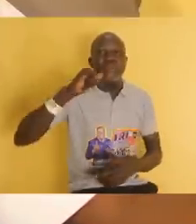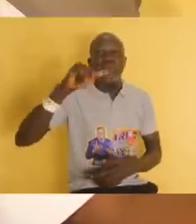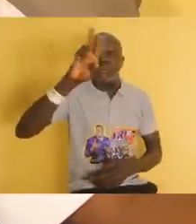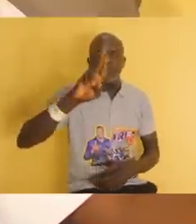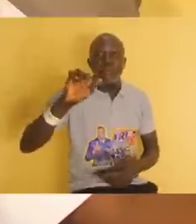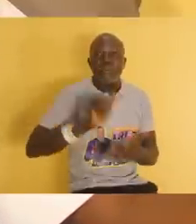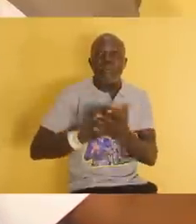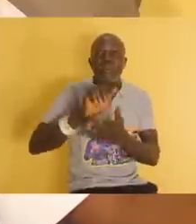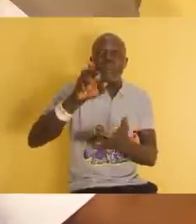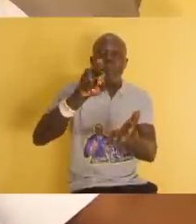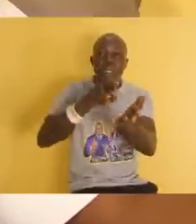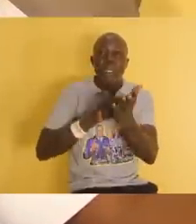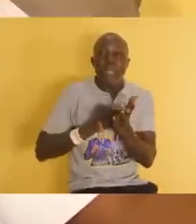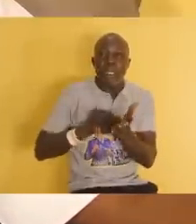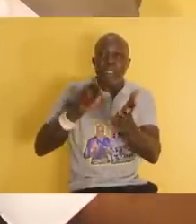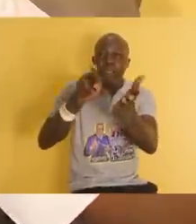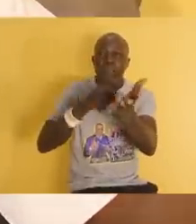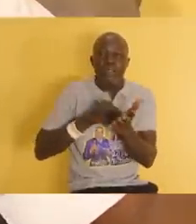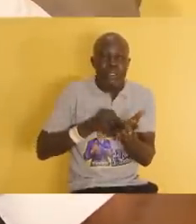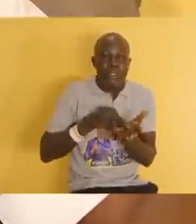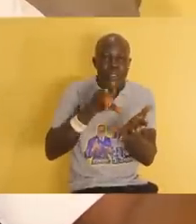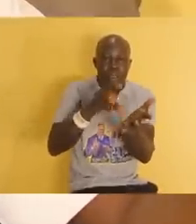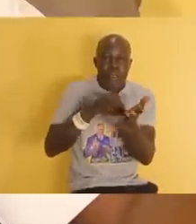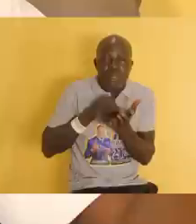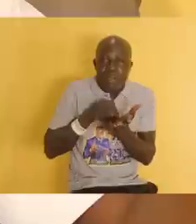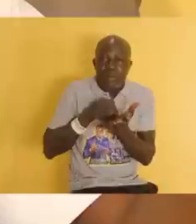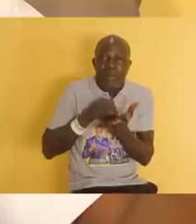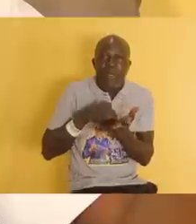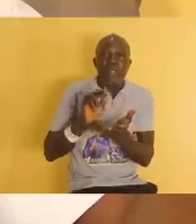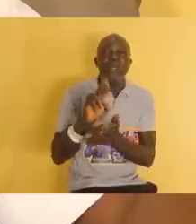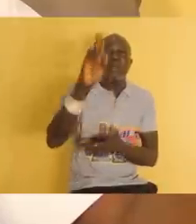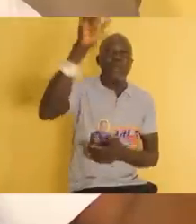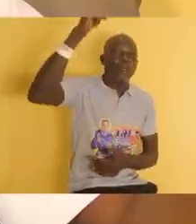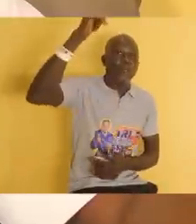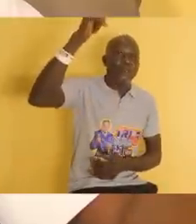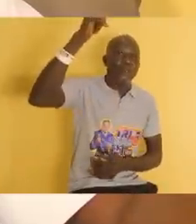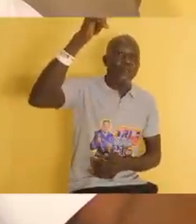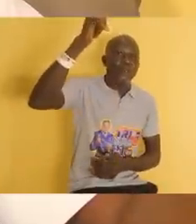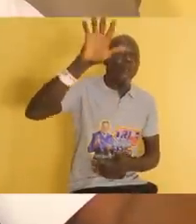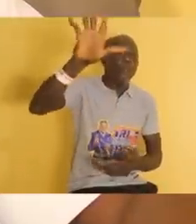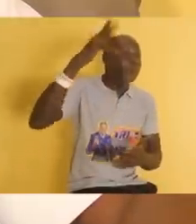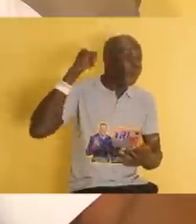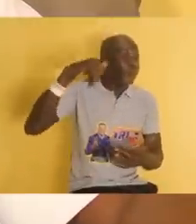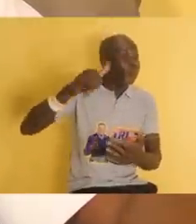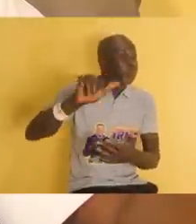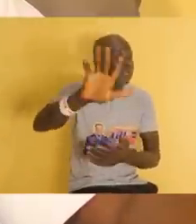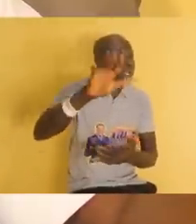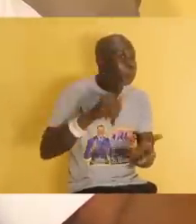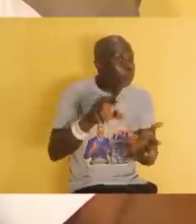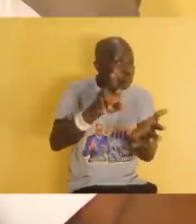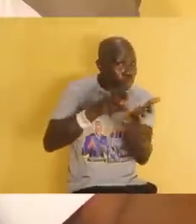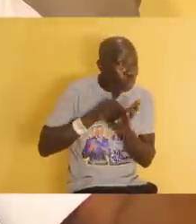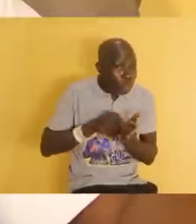Yes. O wa to si. O wa mi o. That's okay. Praise it now. And that's okay. Praise it